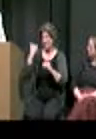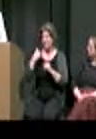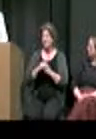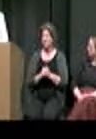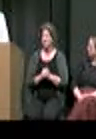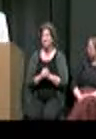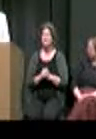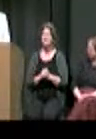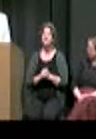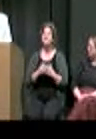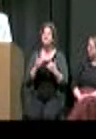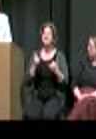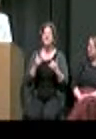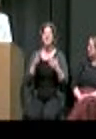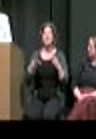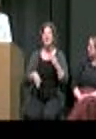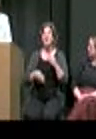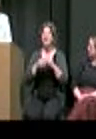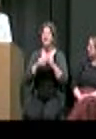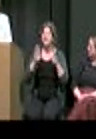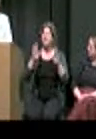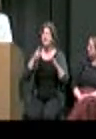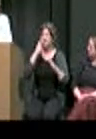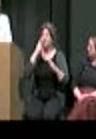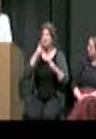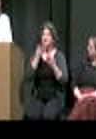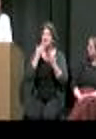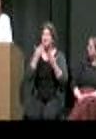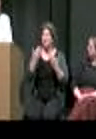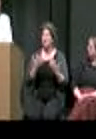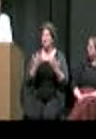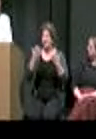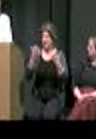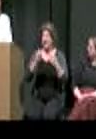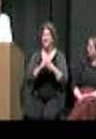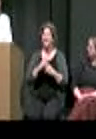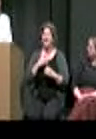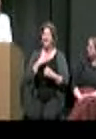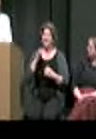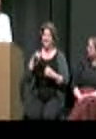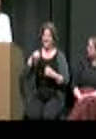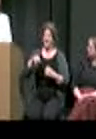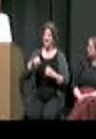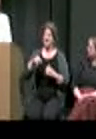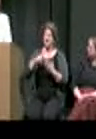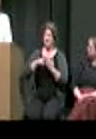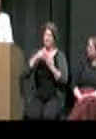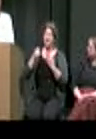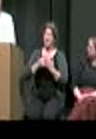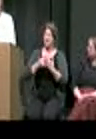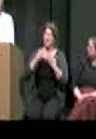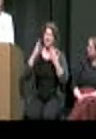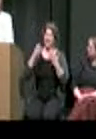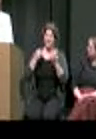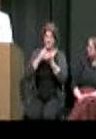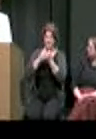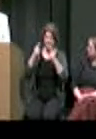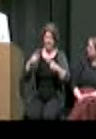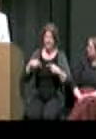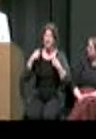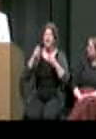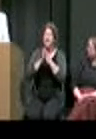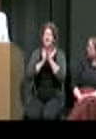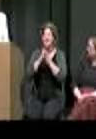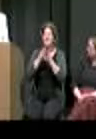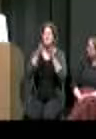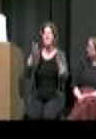past. I do want to just say that it's great to see such a good turnout. I feel like this has been a project with a lot of support and a lot of interests